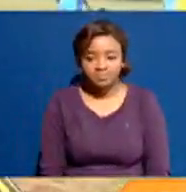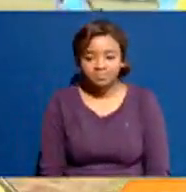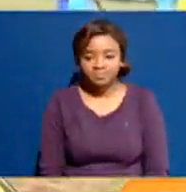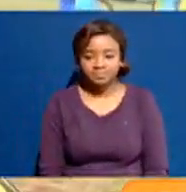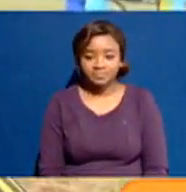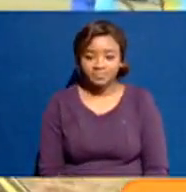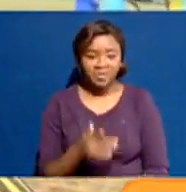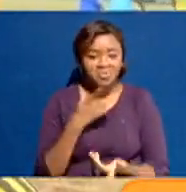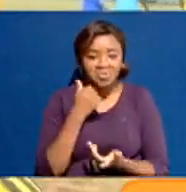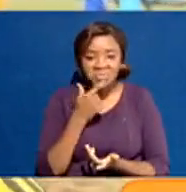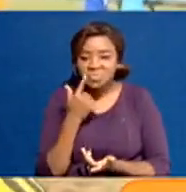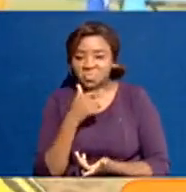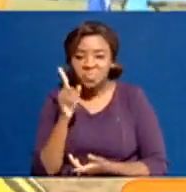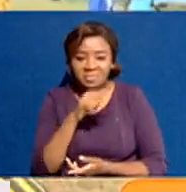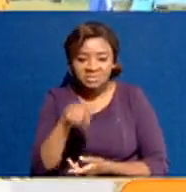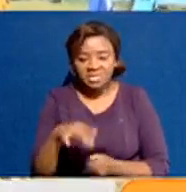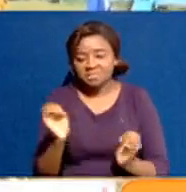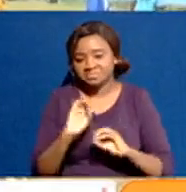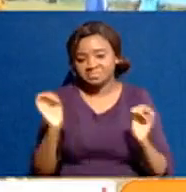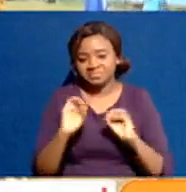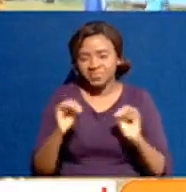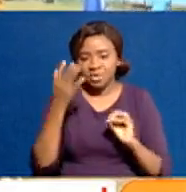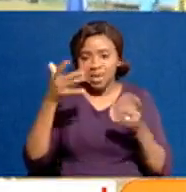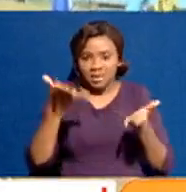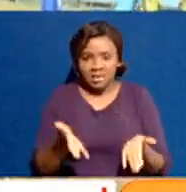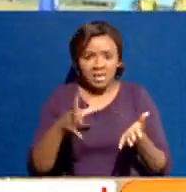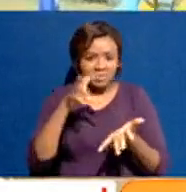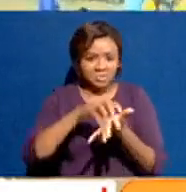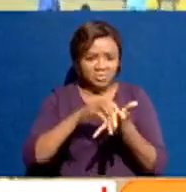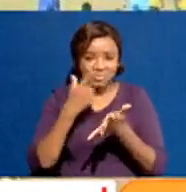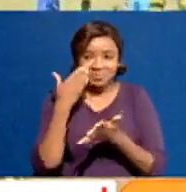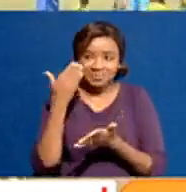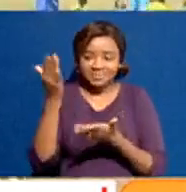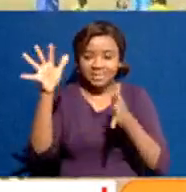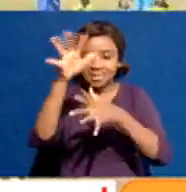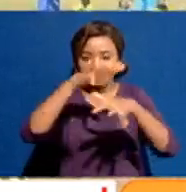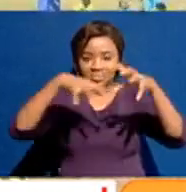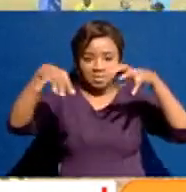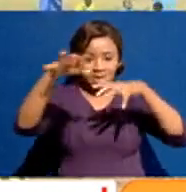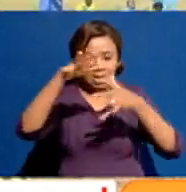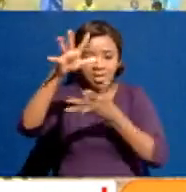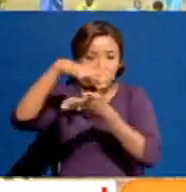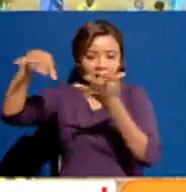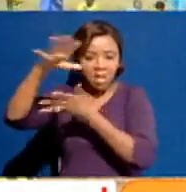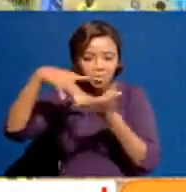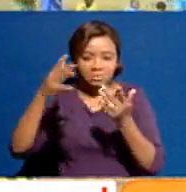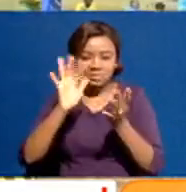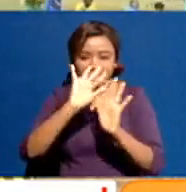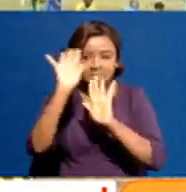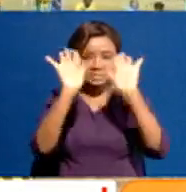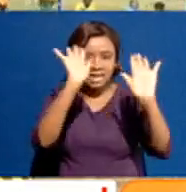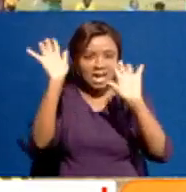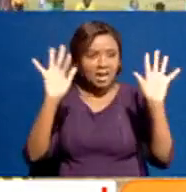Atuwezi laumu mtu maana ali anga saizi munaona kuwa kuna mfua kubwa across the country.